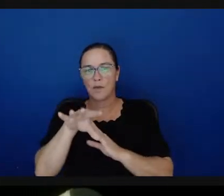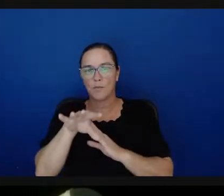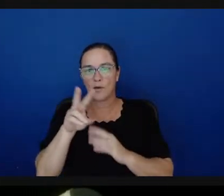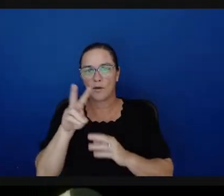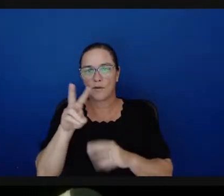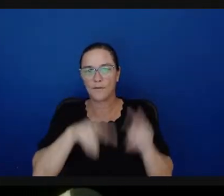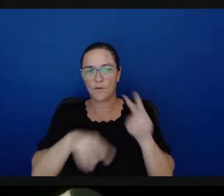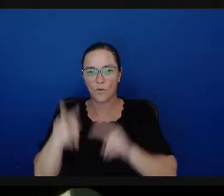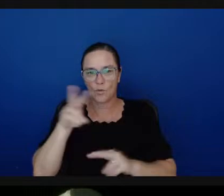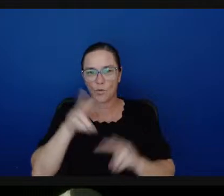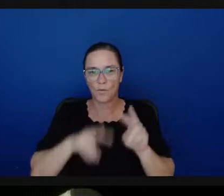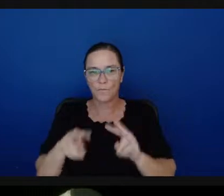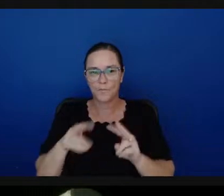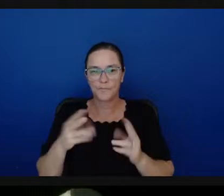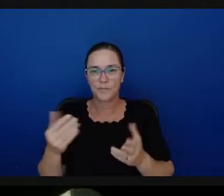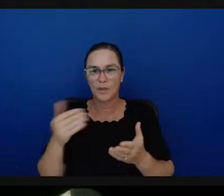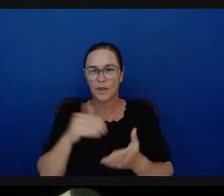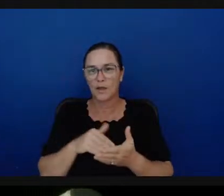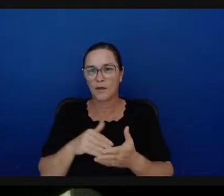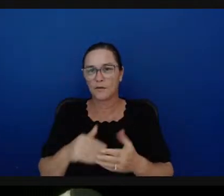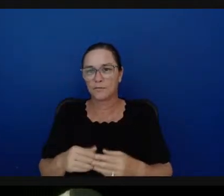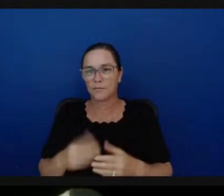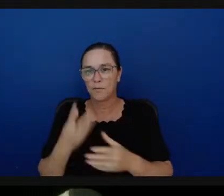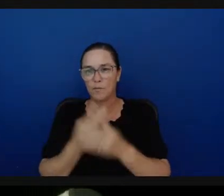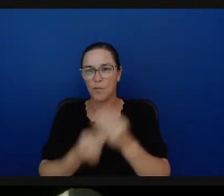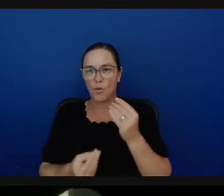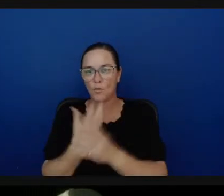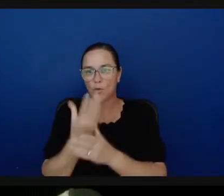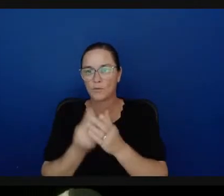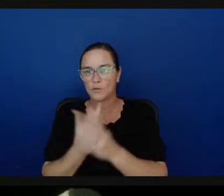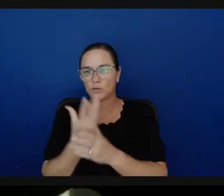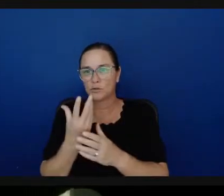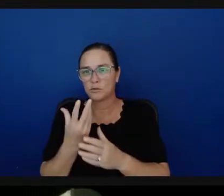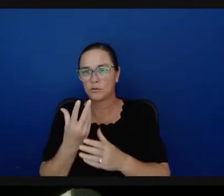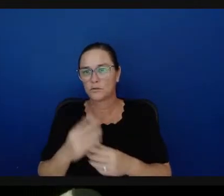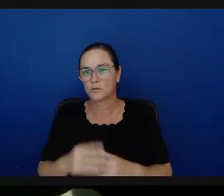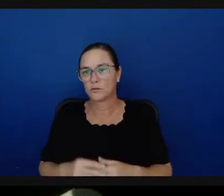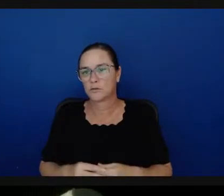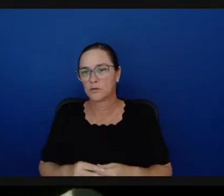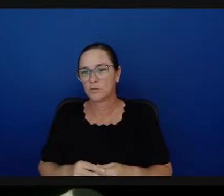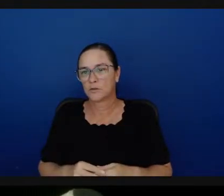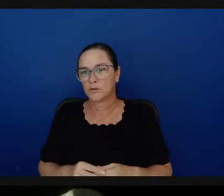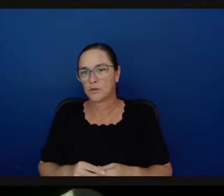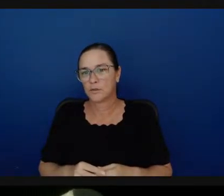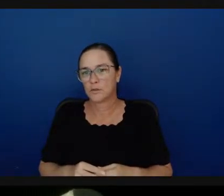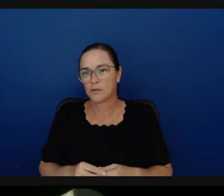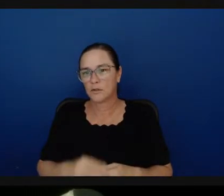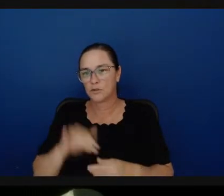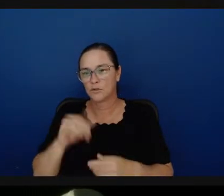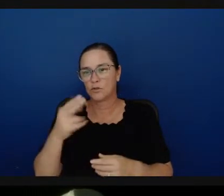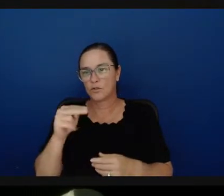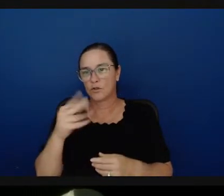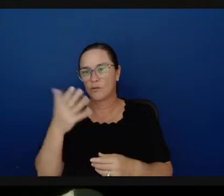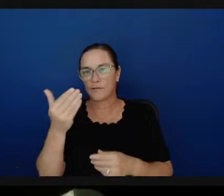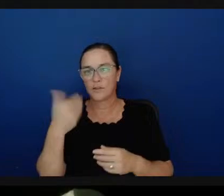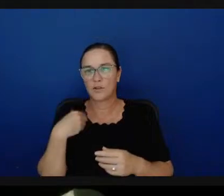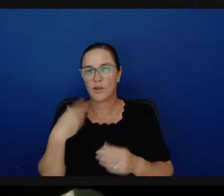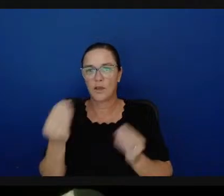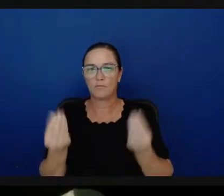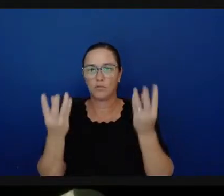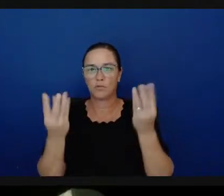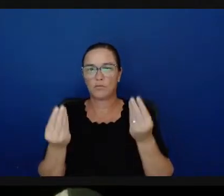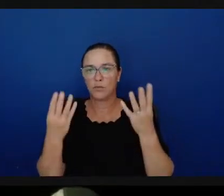And once again, both eruptions. So back on January 15th, there's a double fountain, episode